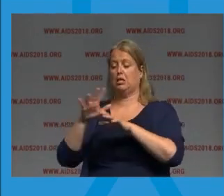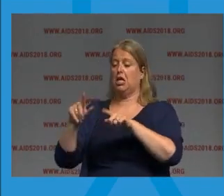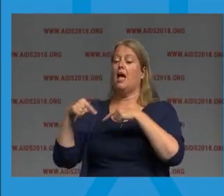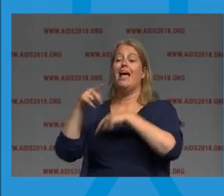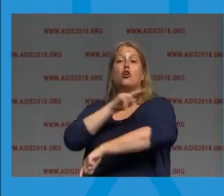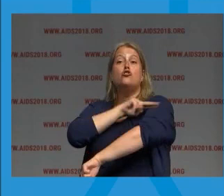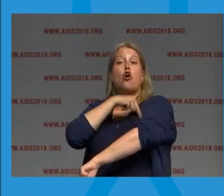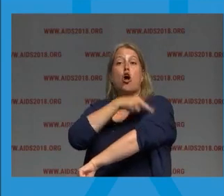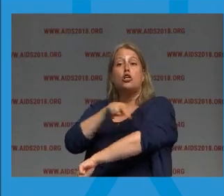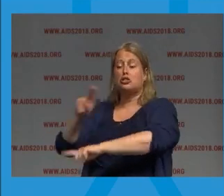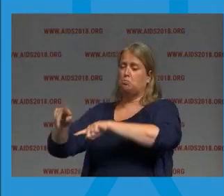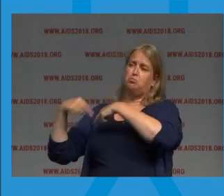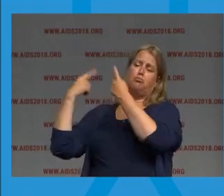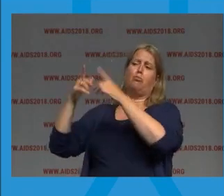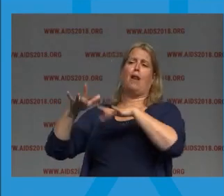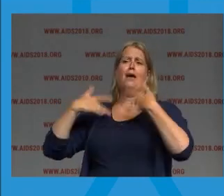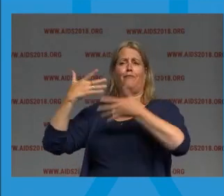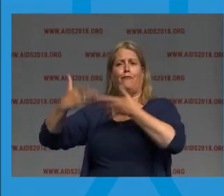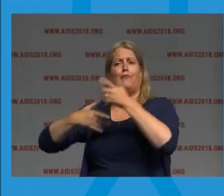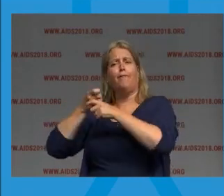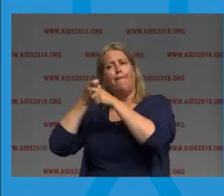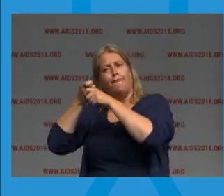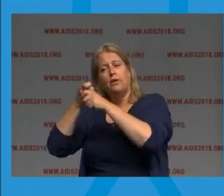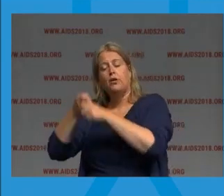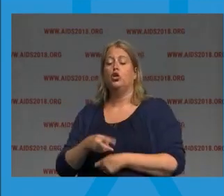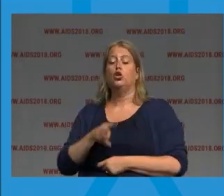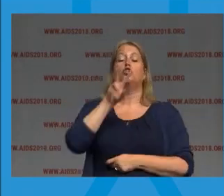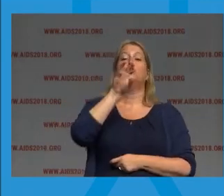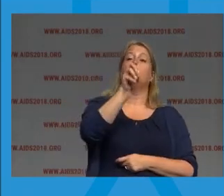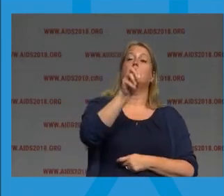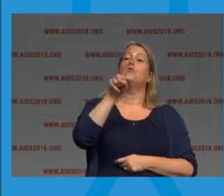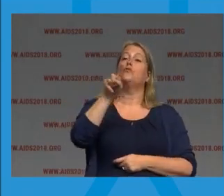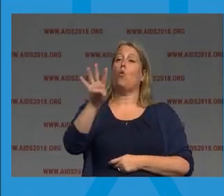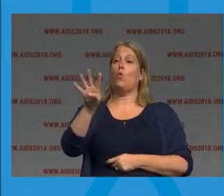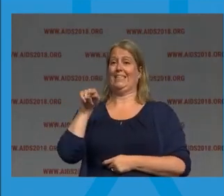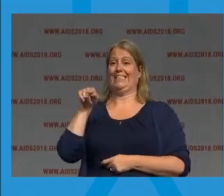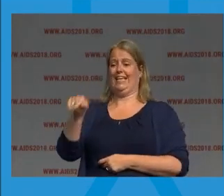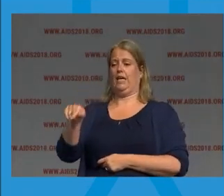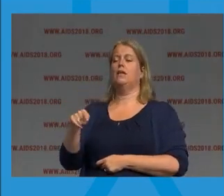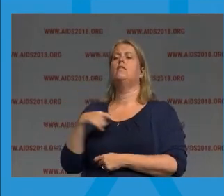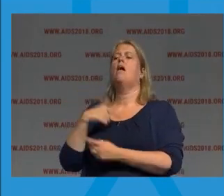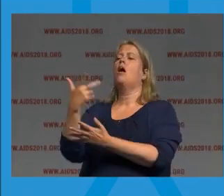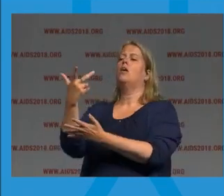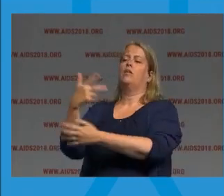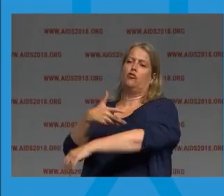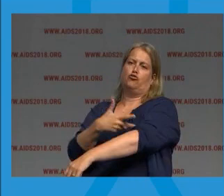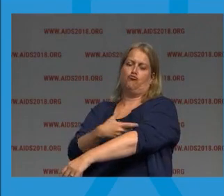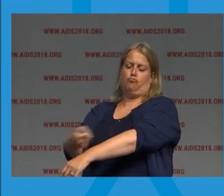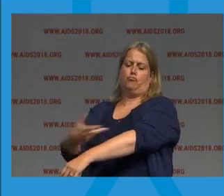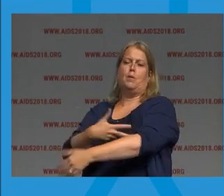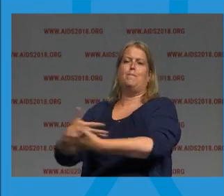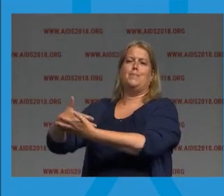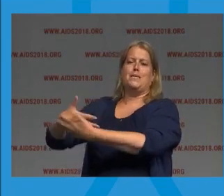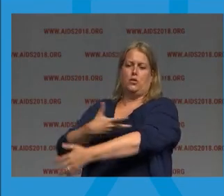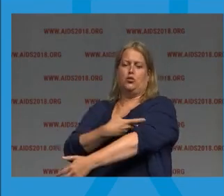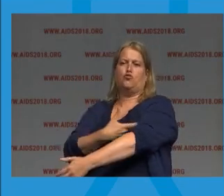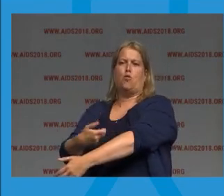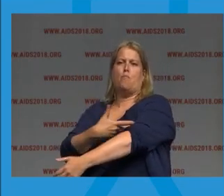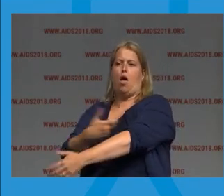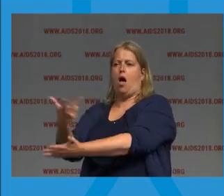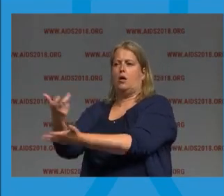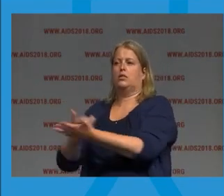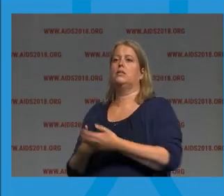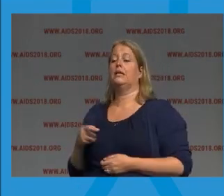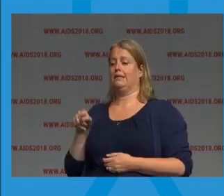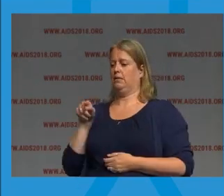life. In 2014, while drawing blood from an infant, the 67-year-old